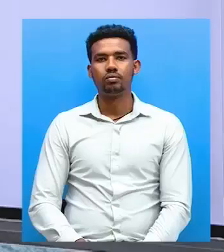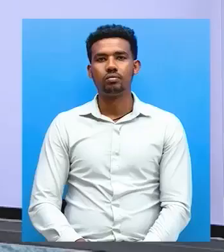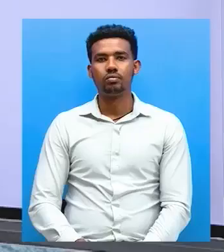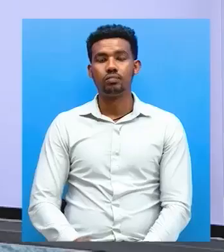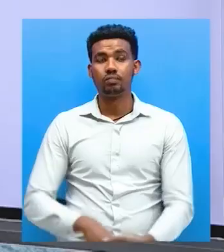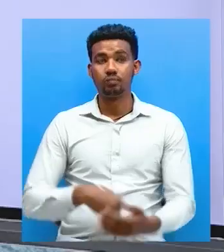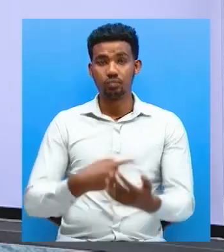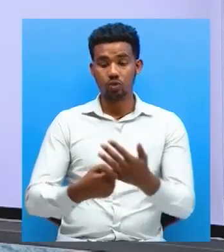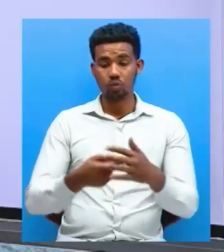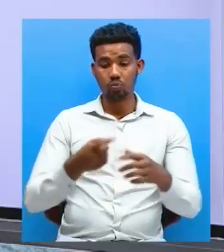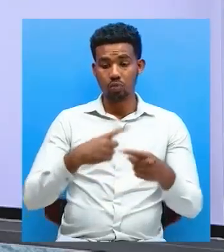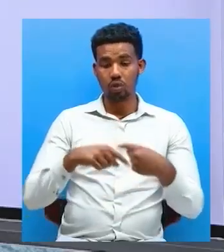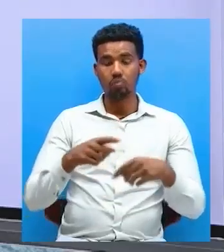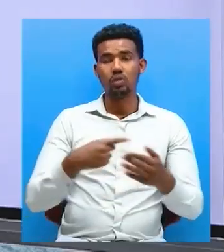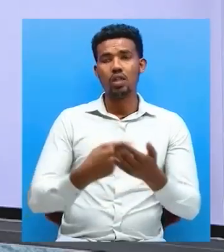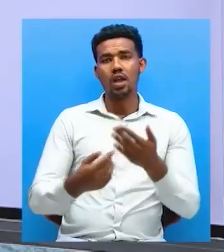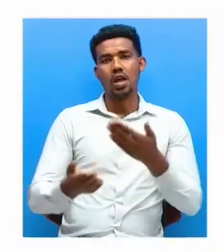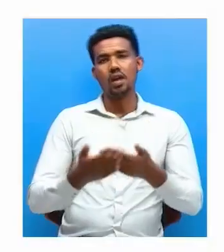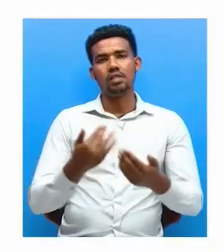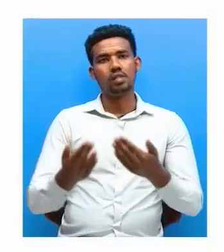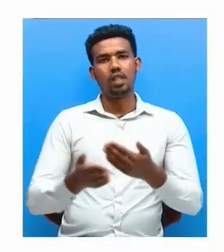So, when we come to here easily,